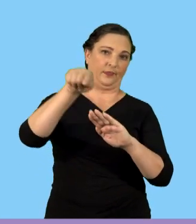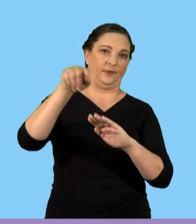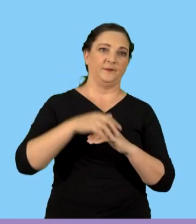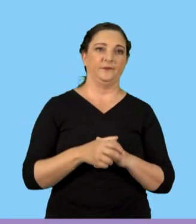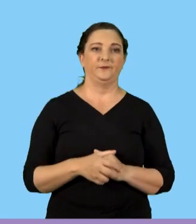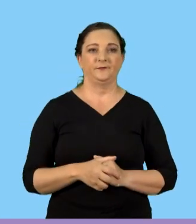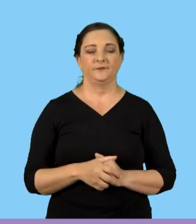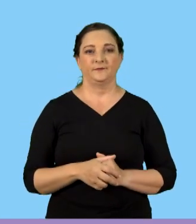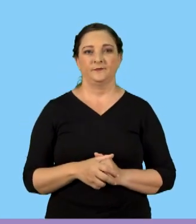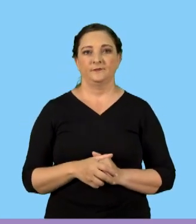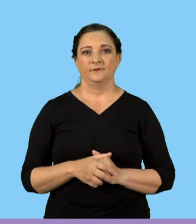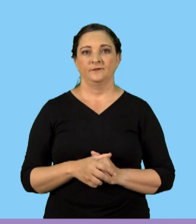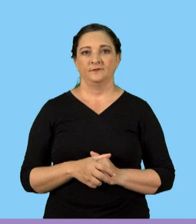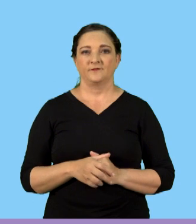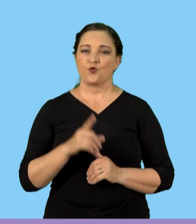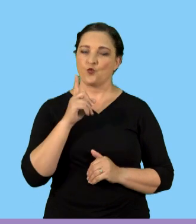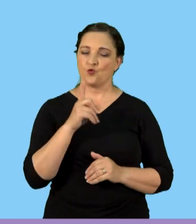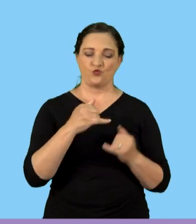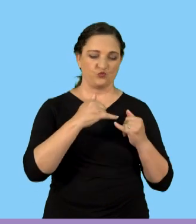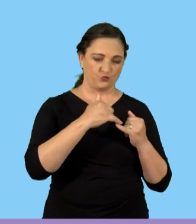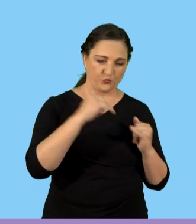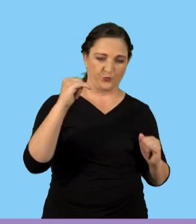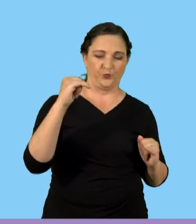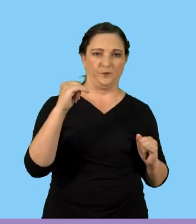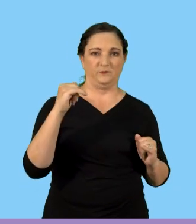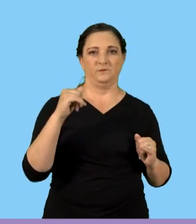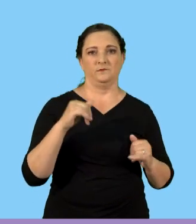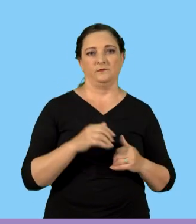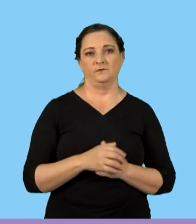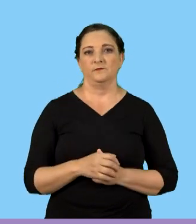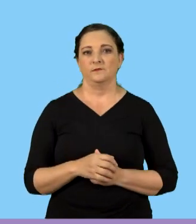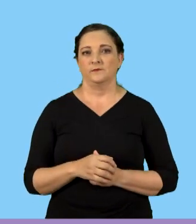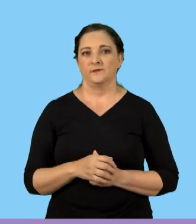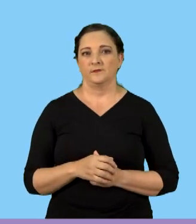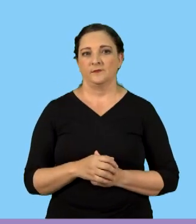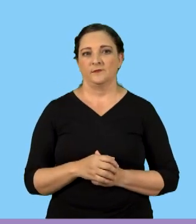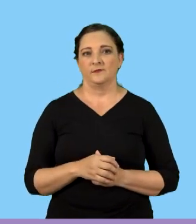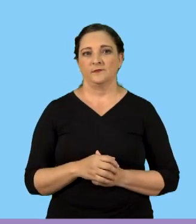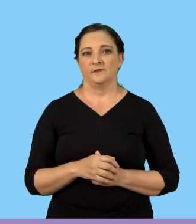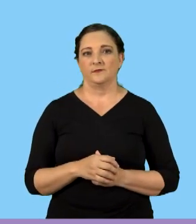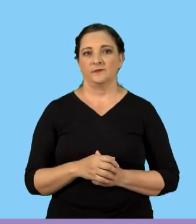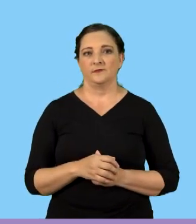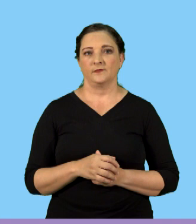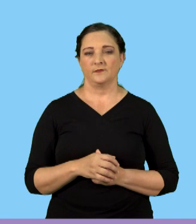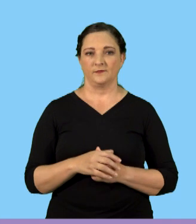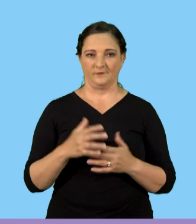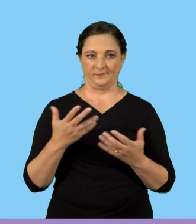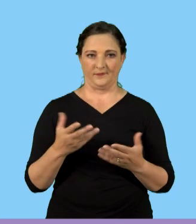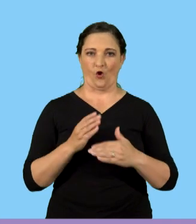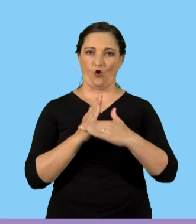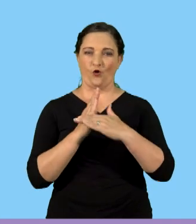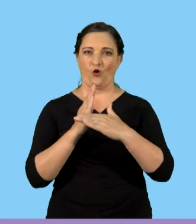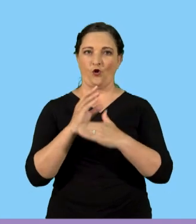to now connect to one straight line, as it is on our